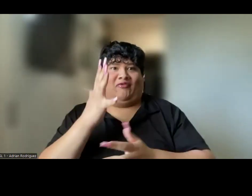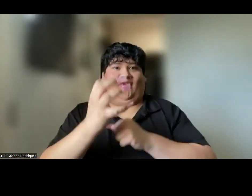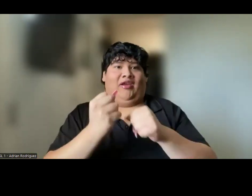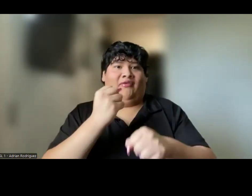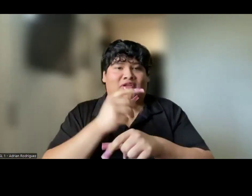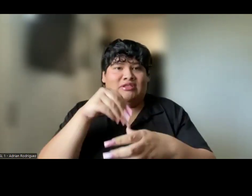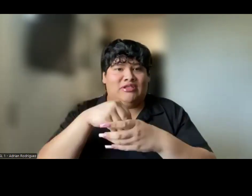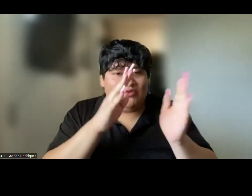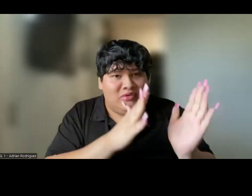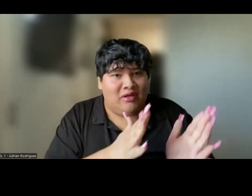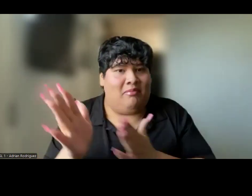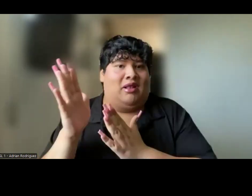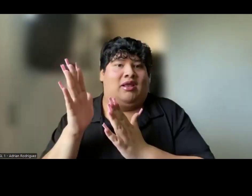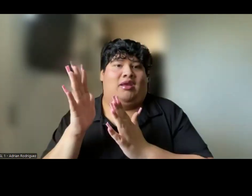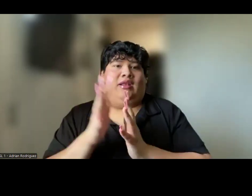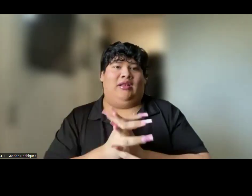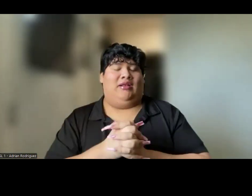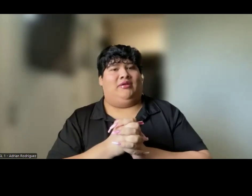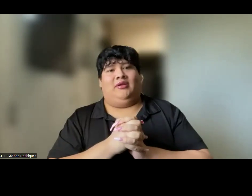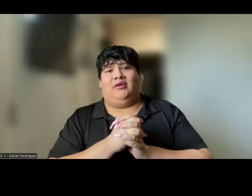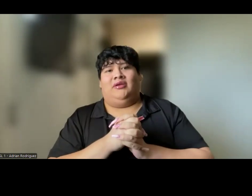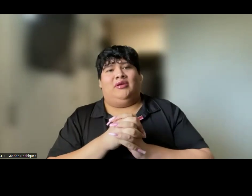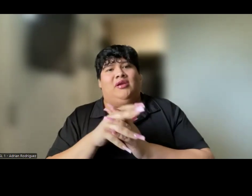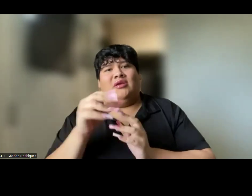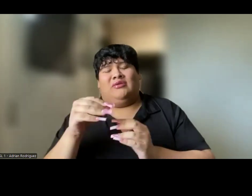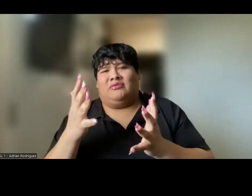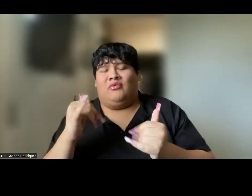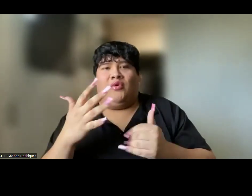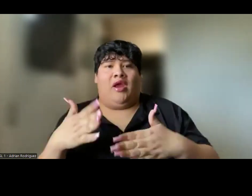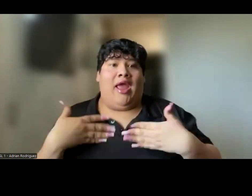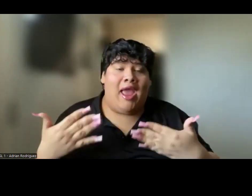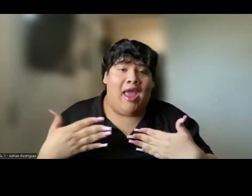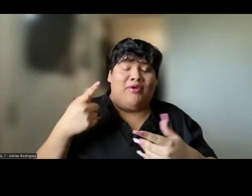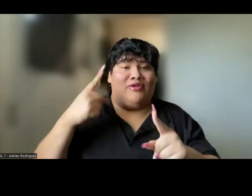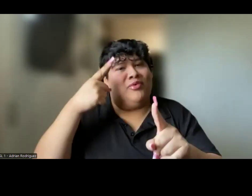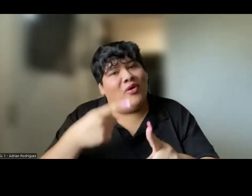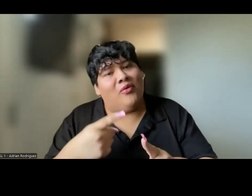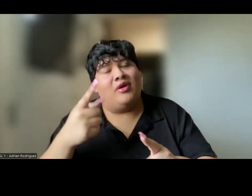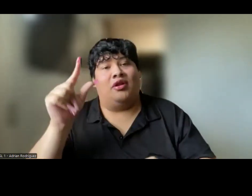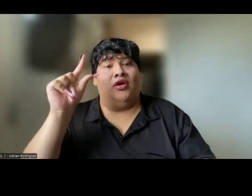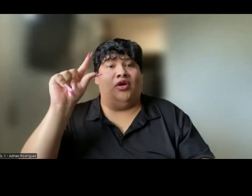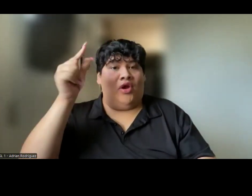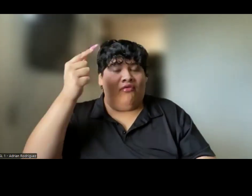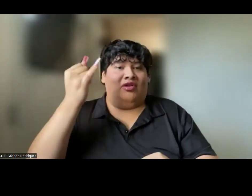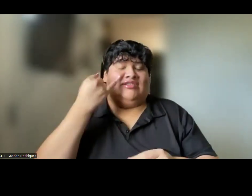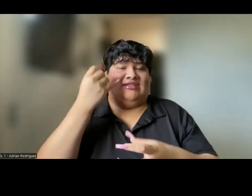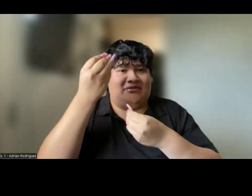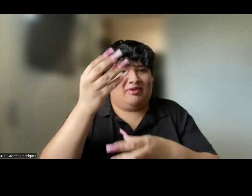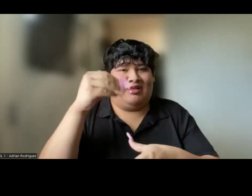the plan, and something we're very, very proud of. It was an early priority. It's something the governor mentioned in his State of the